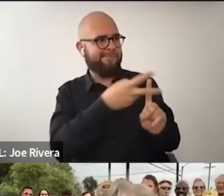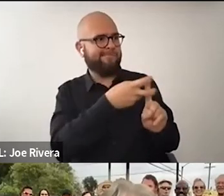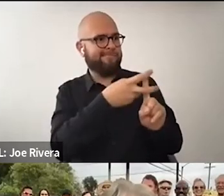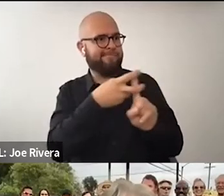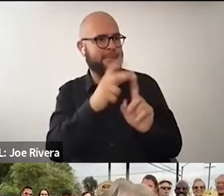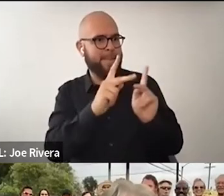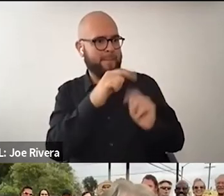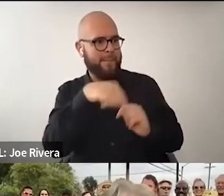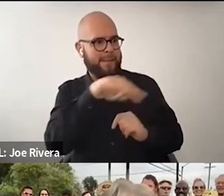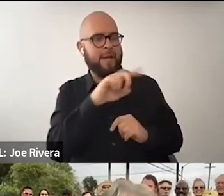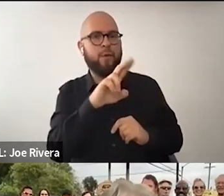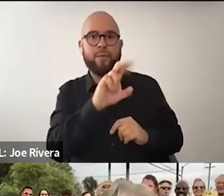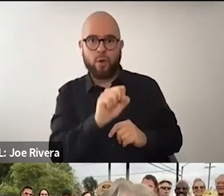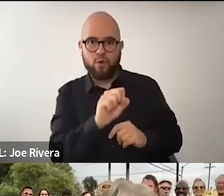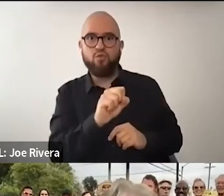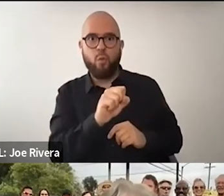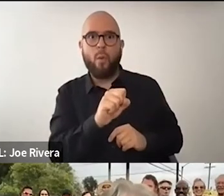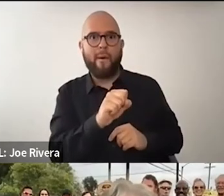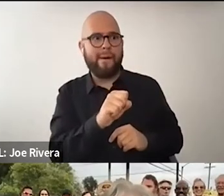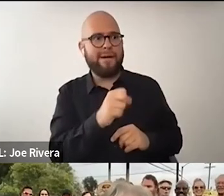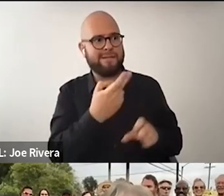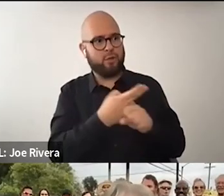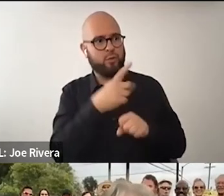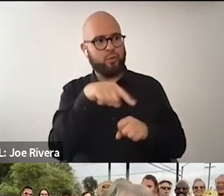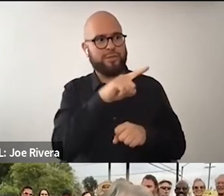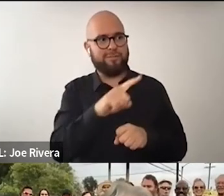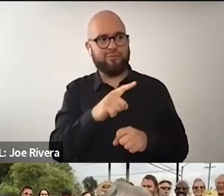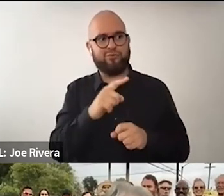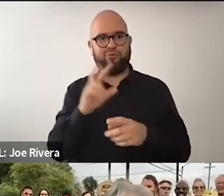in the United States. And that would basically,